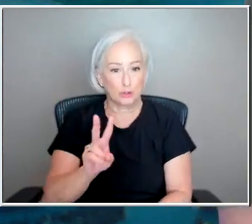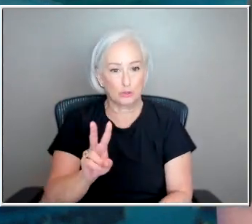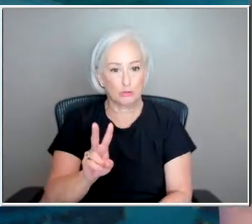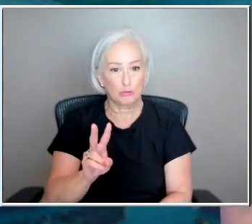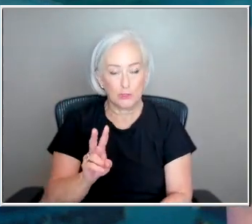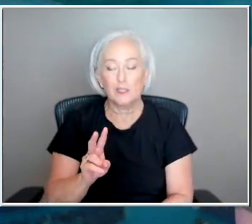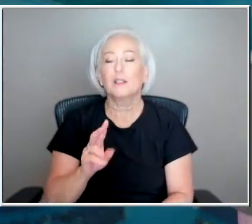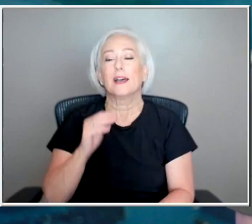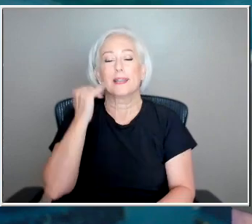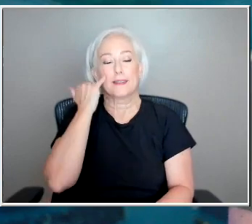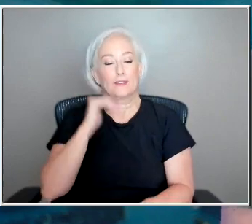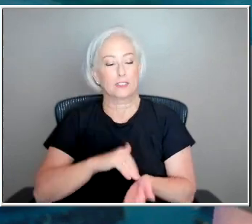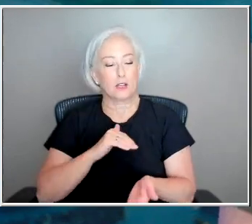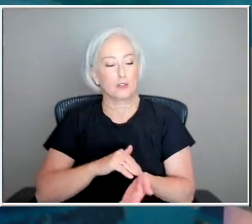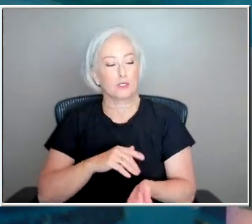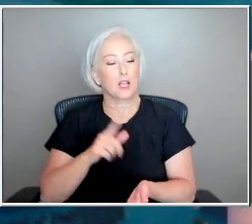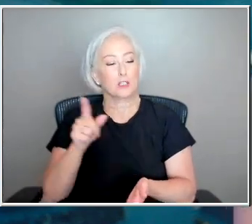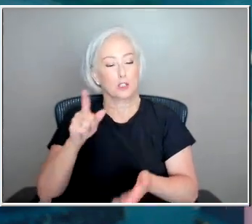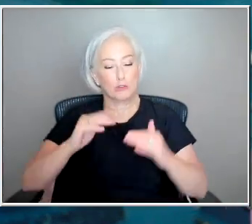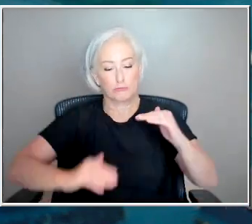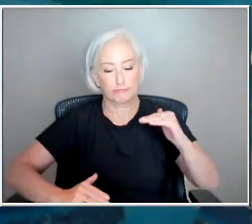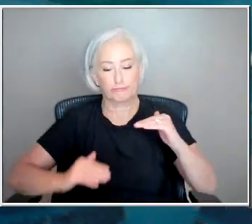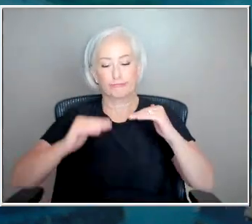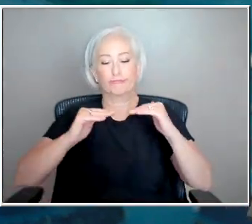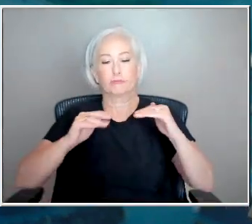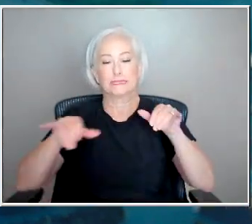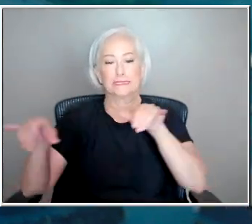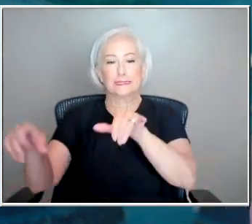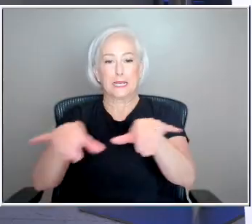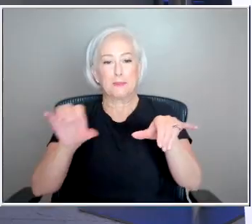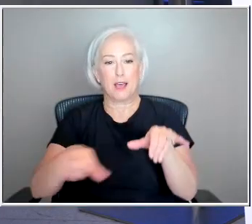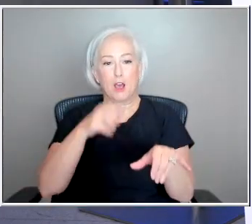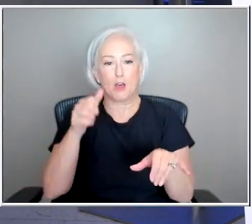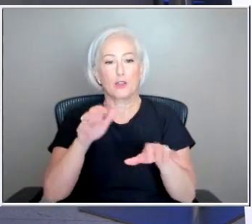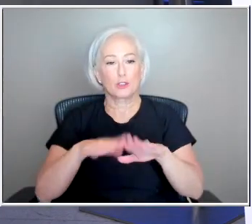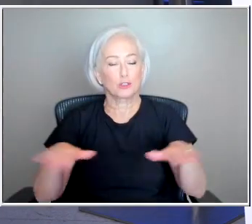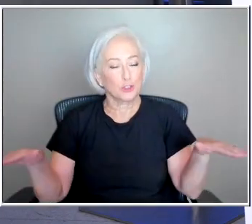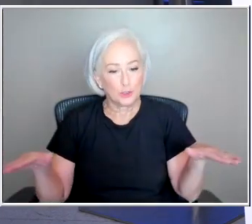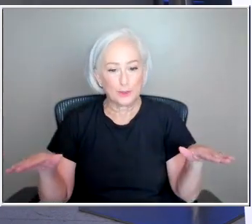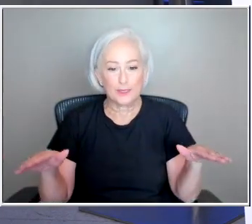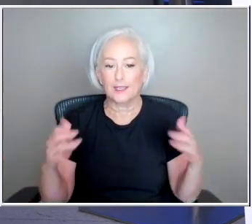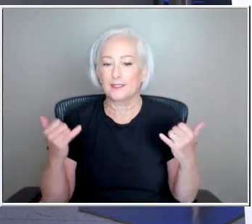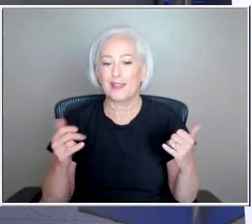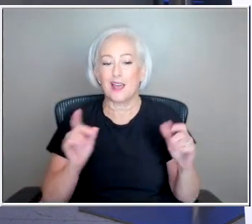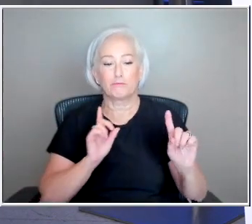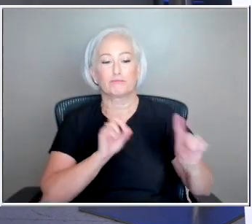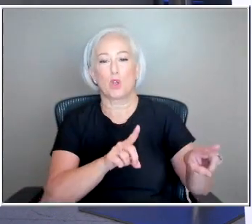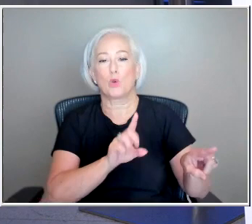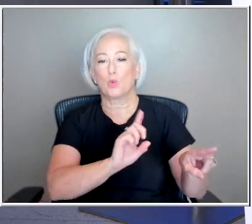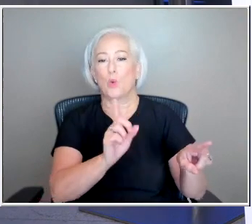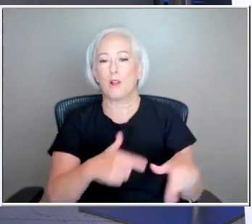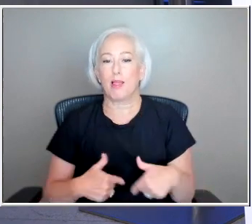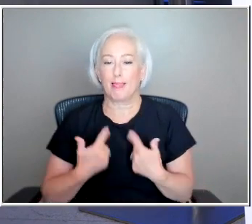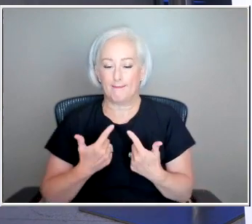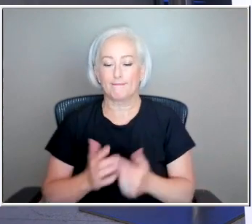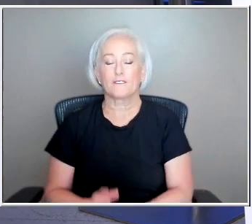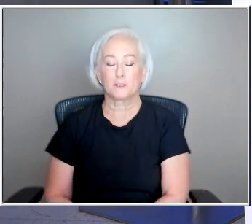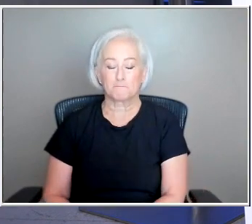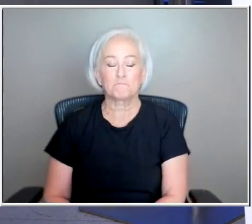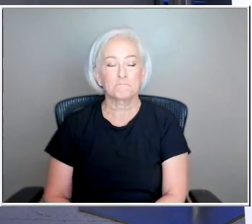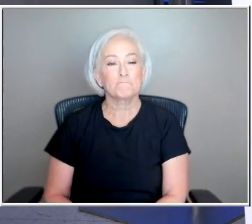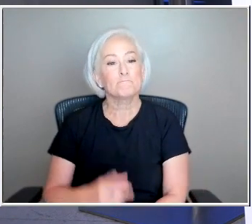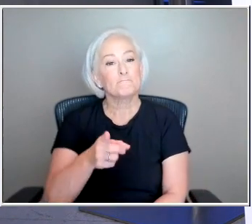you know, average child, and then they can just go to whatever primary care. Different options based on where they're at. Well, be sure to ask your questions. You can use the chat on